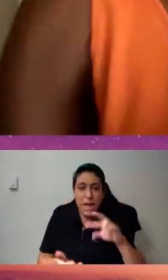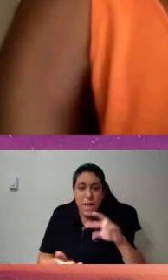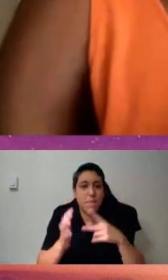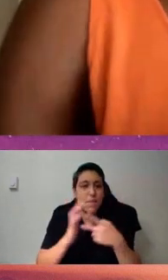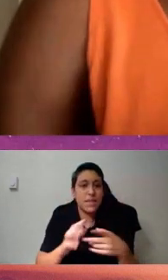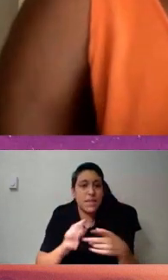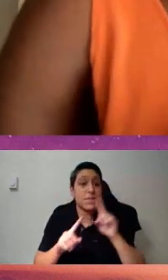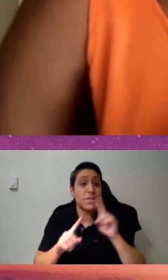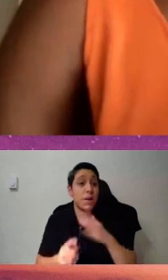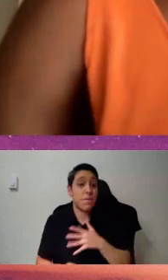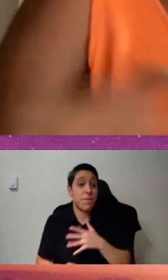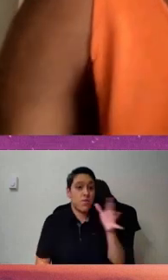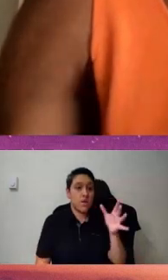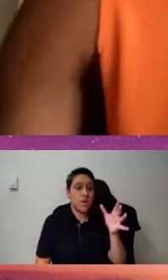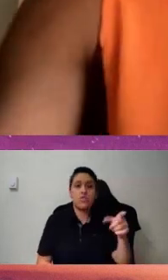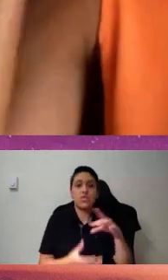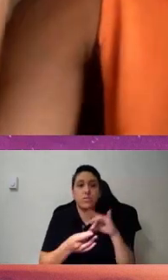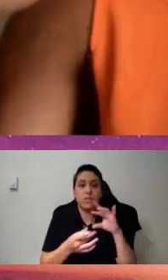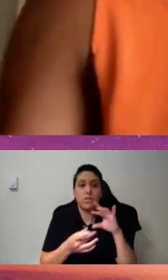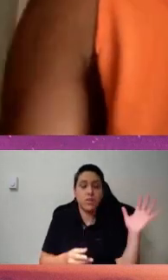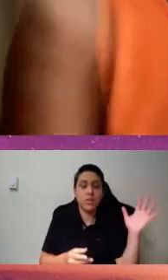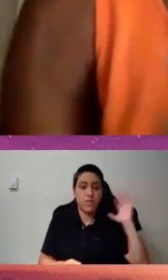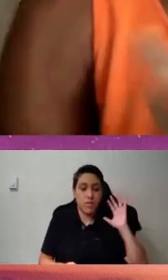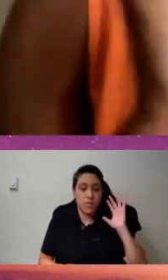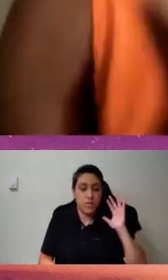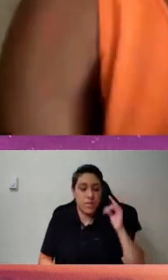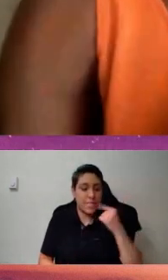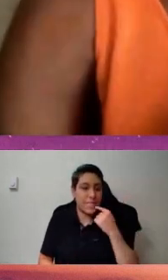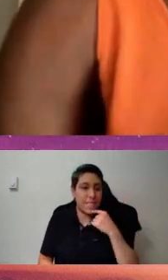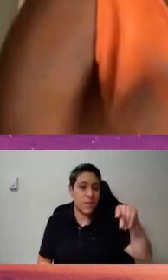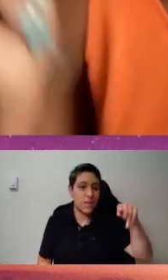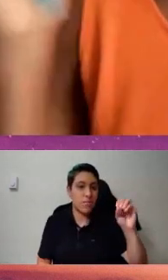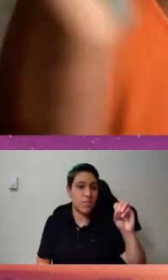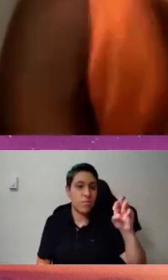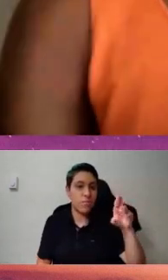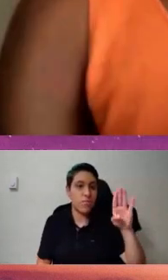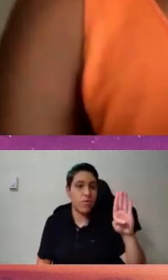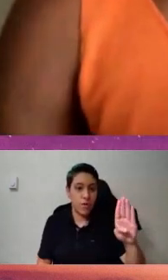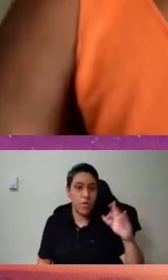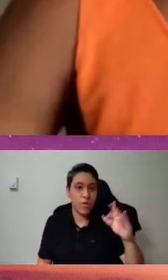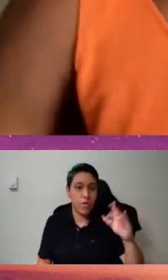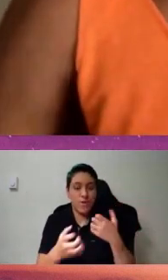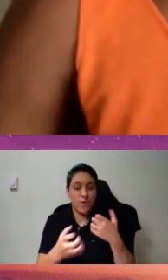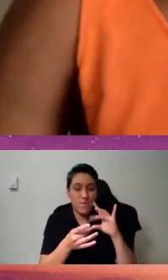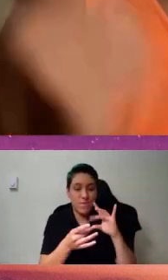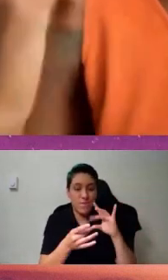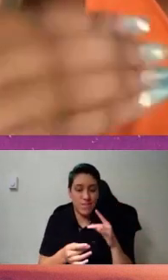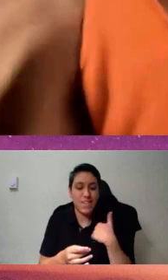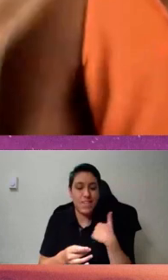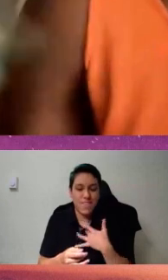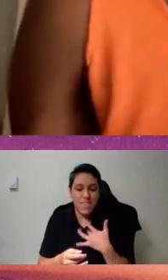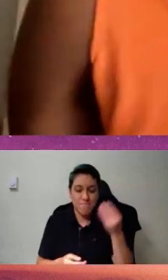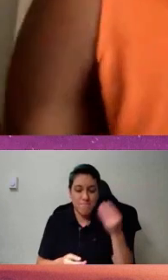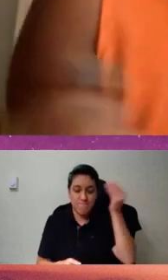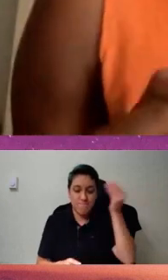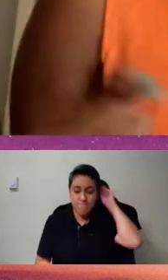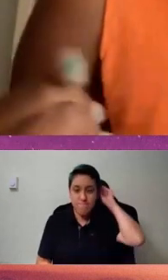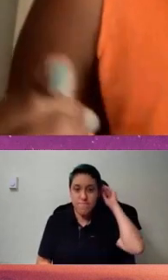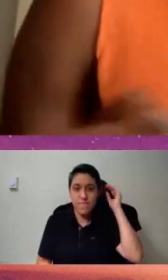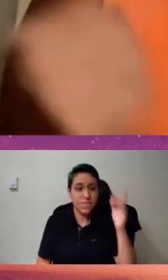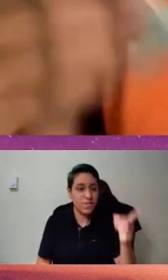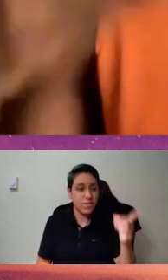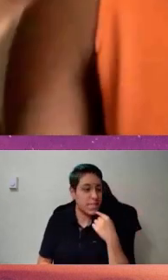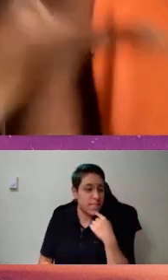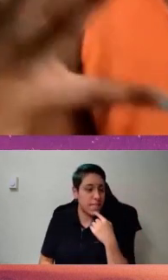every time. And, you know, sometimes it, you know, but this one stuck so hard. And she said, am I really doing